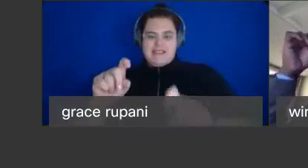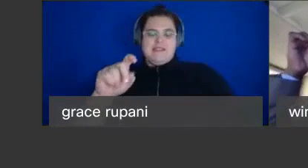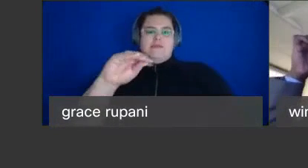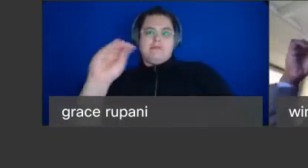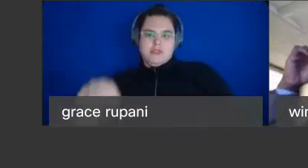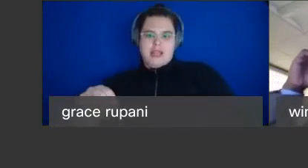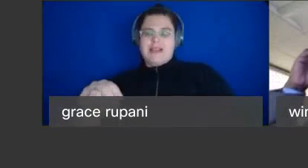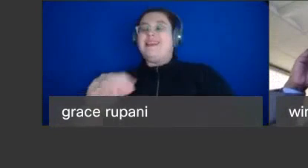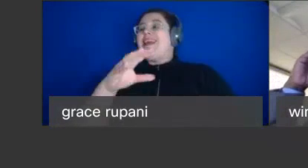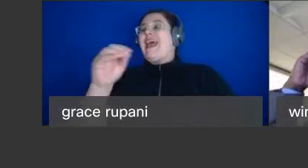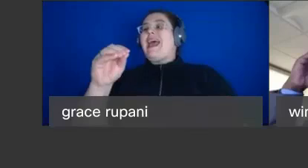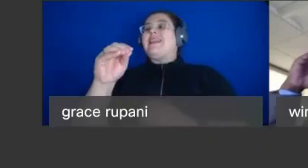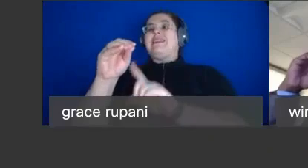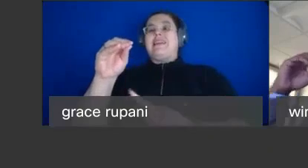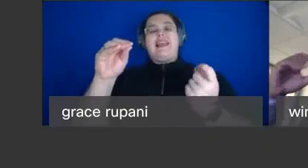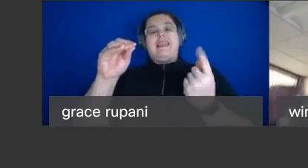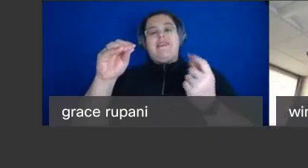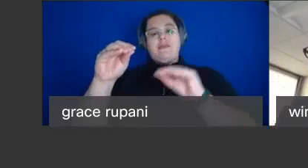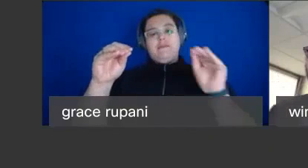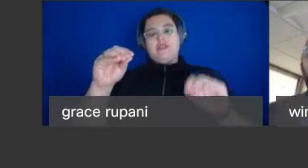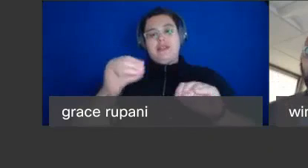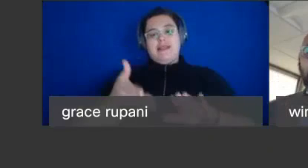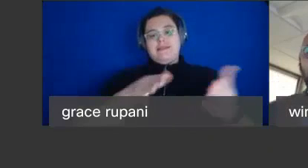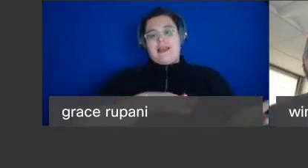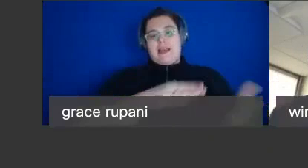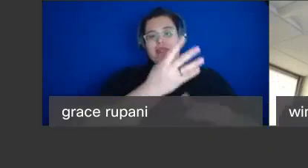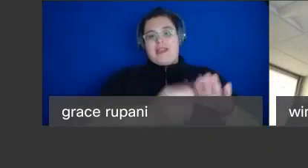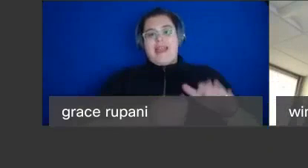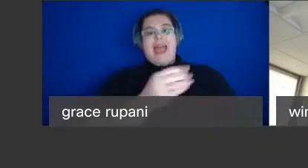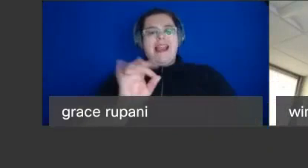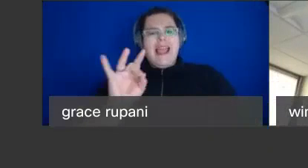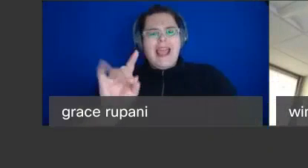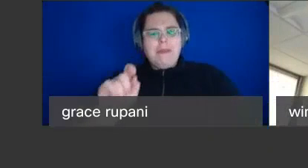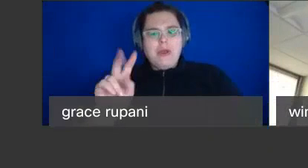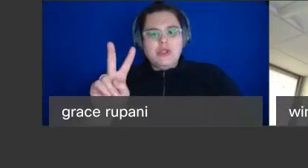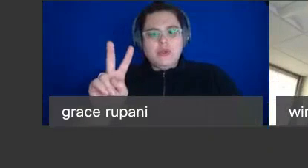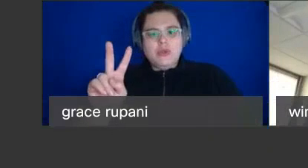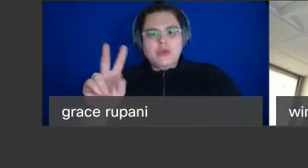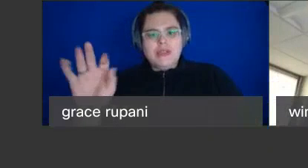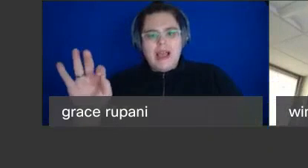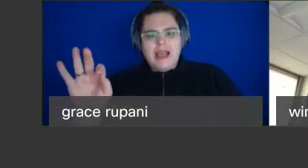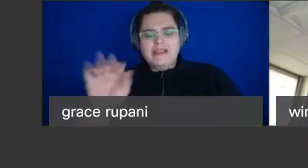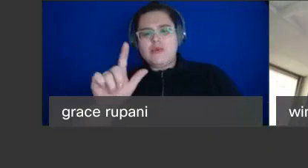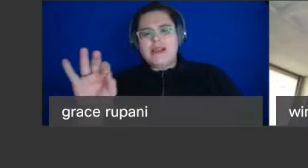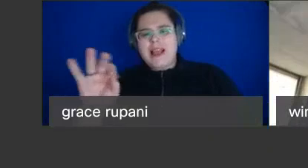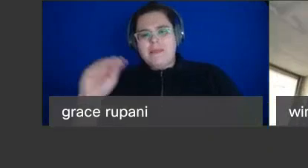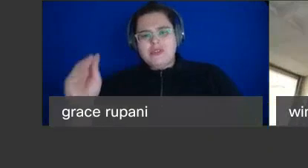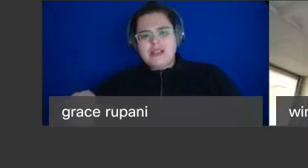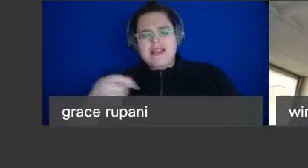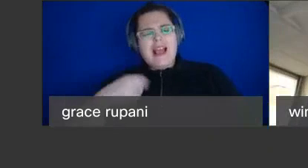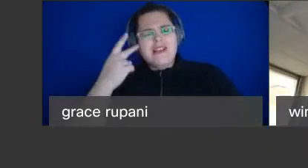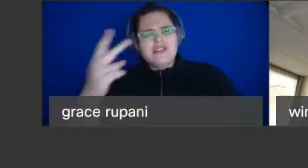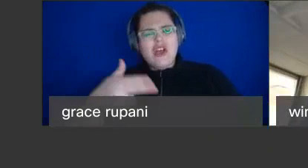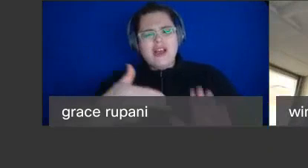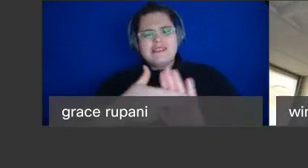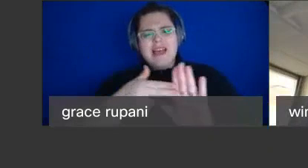cases and 8.29%. I saw a comment in the slide. Could you read